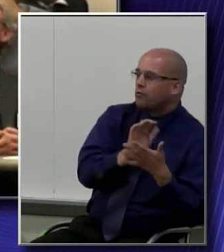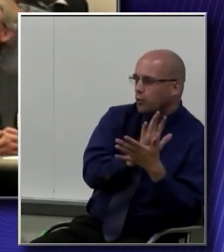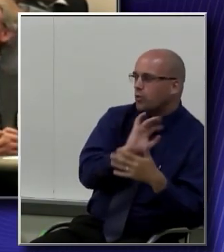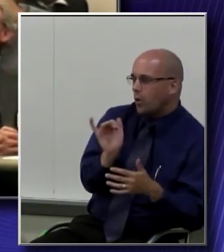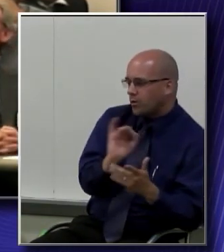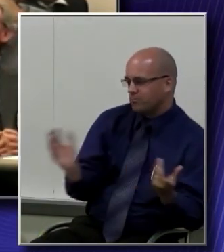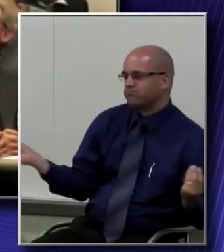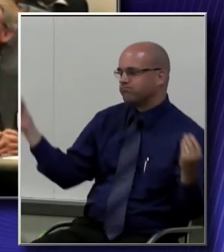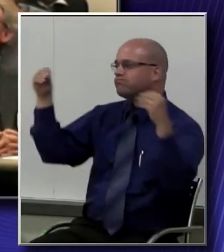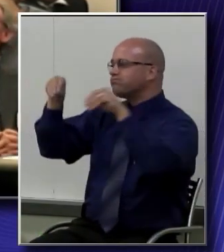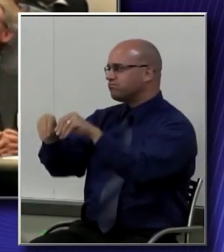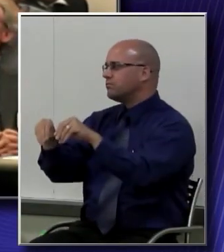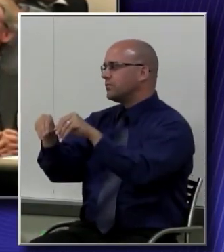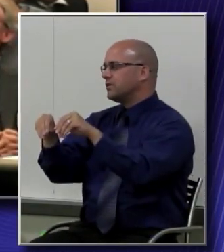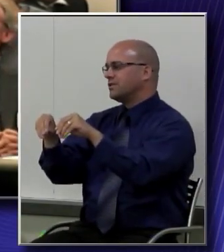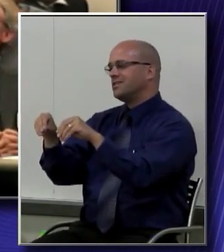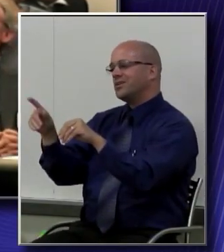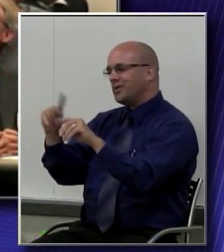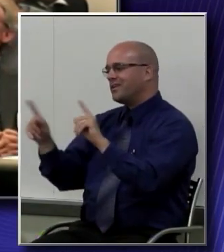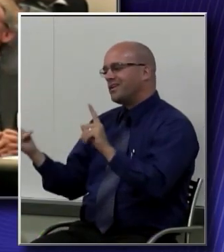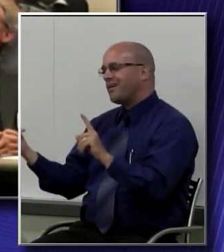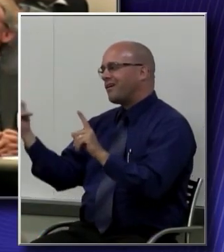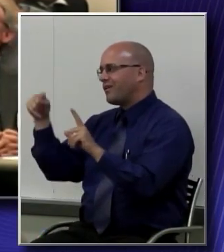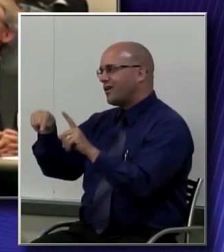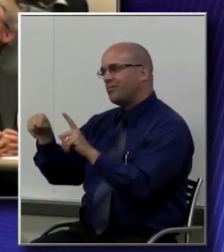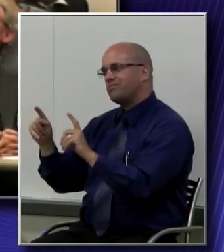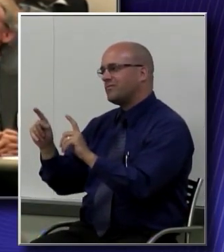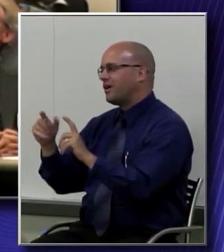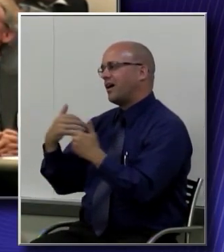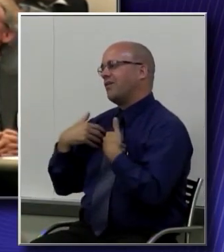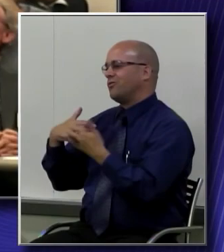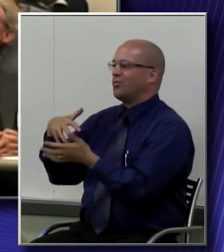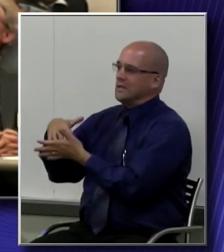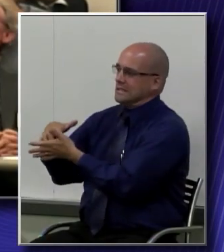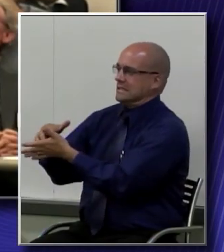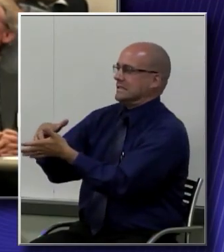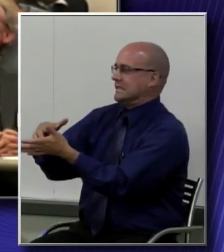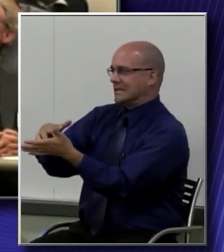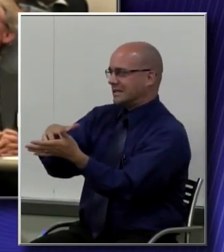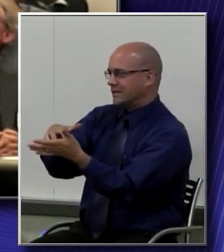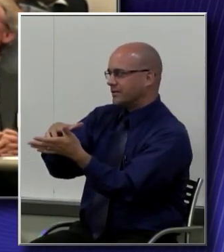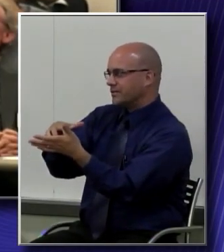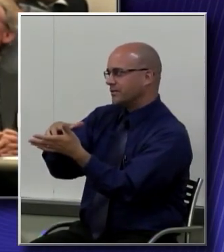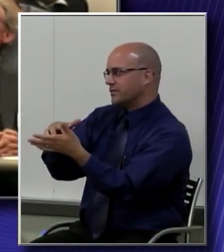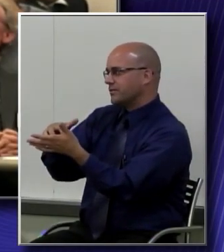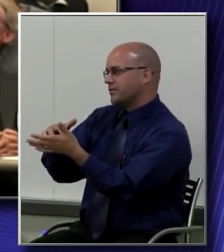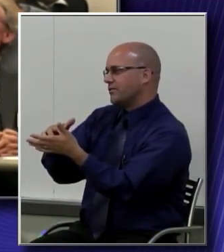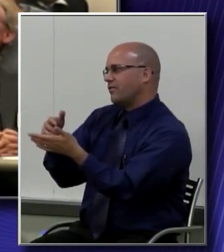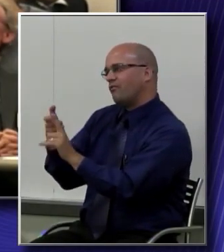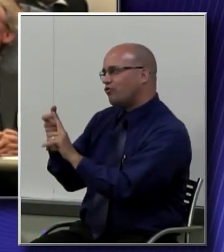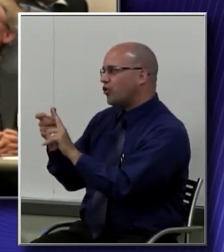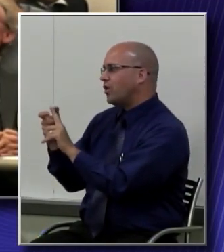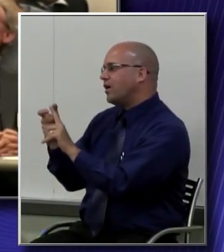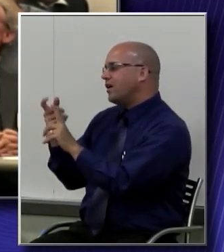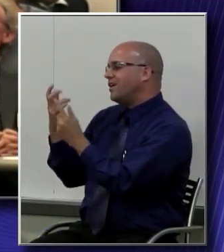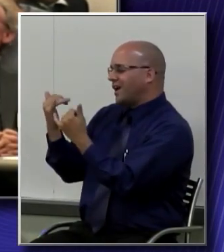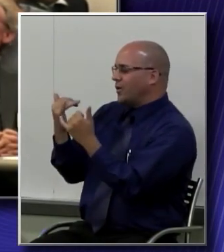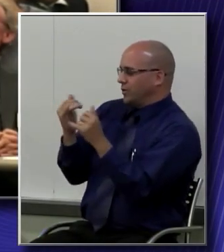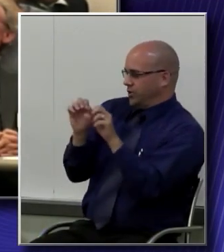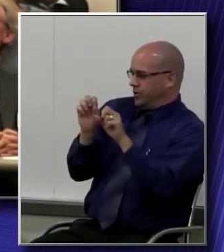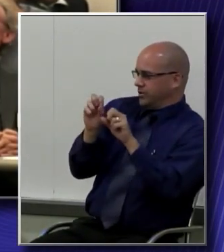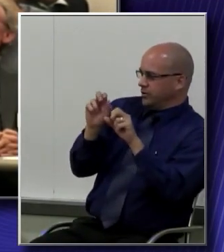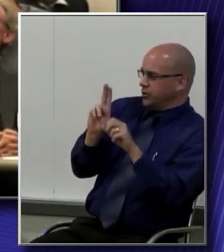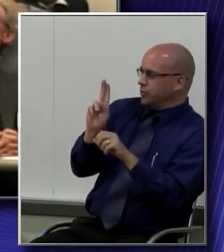of them come with many deficiencies. It is up to the system to intercede